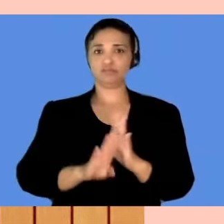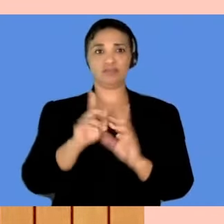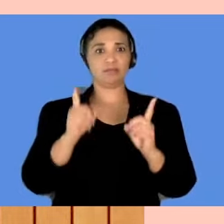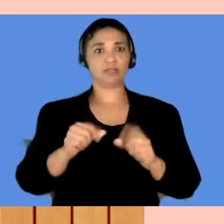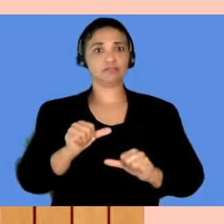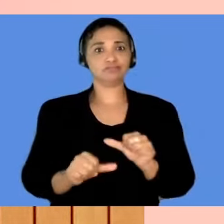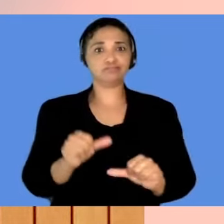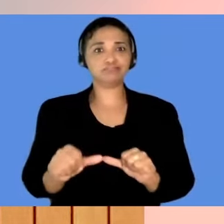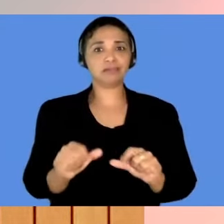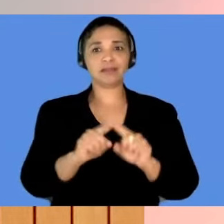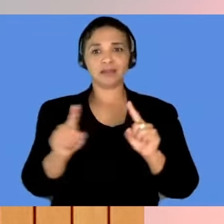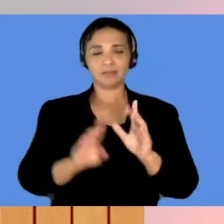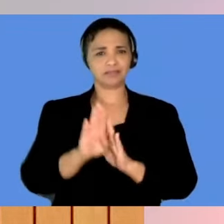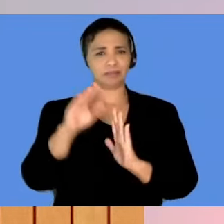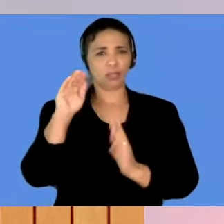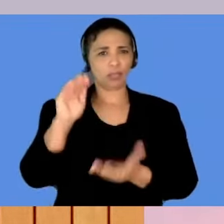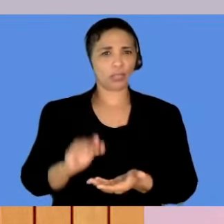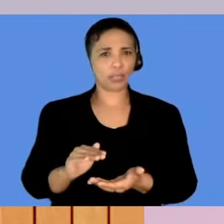over. And